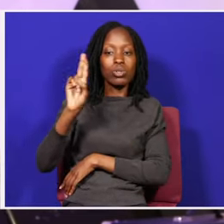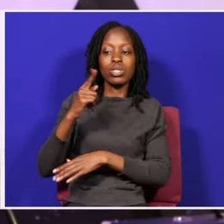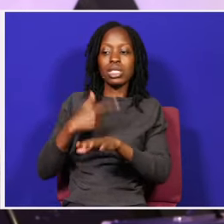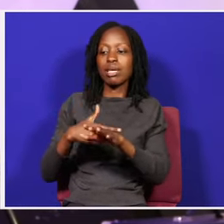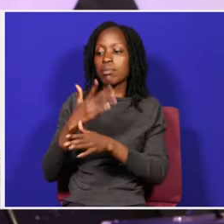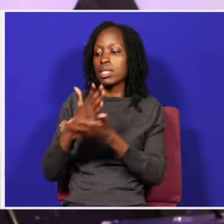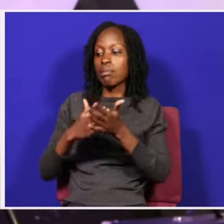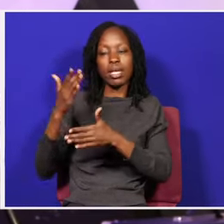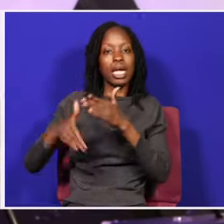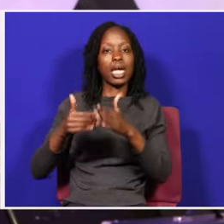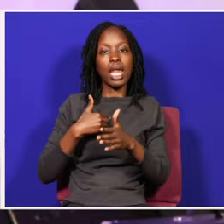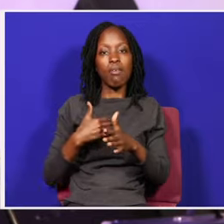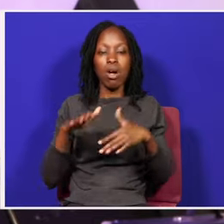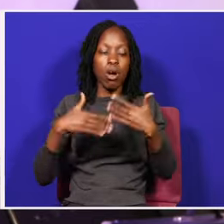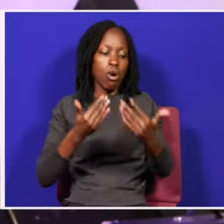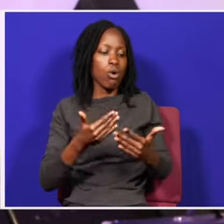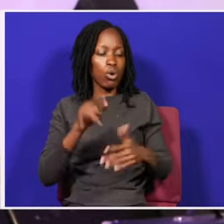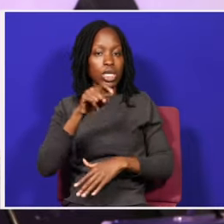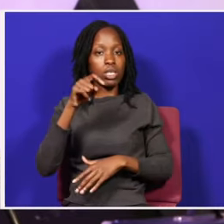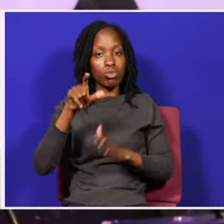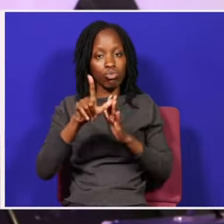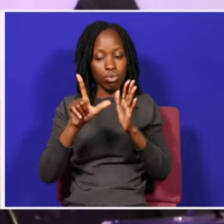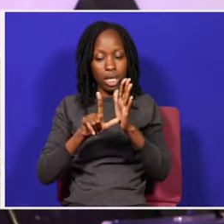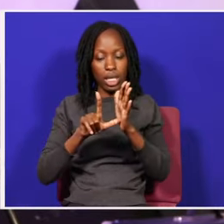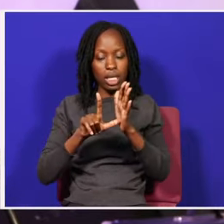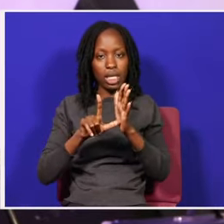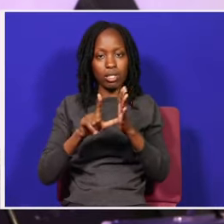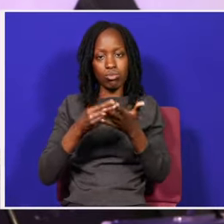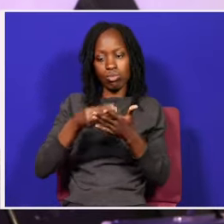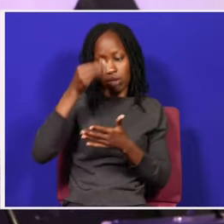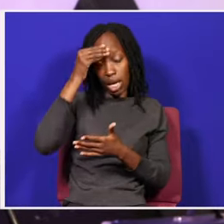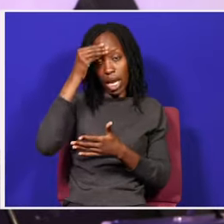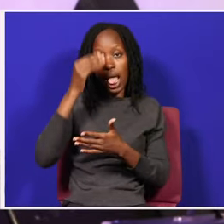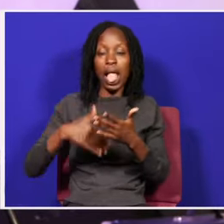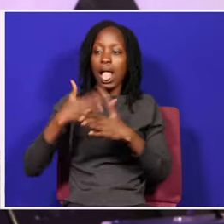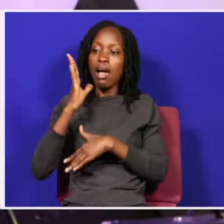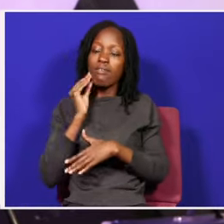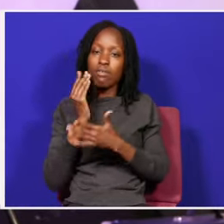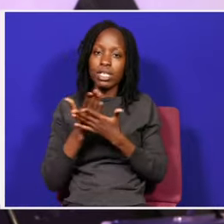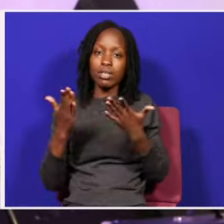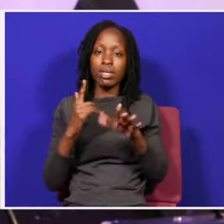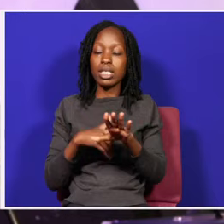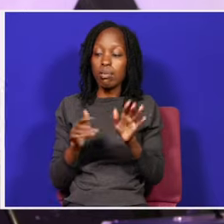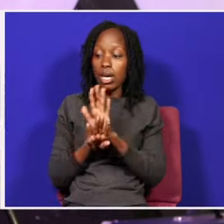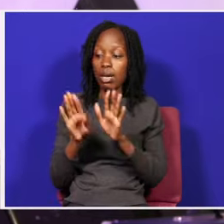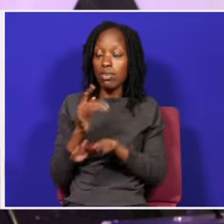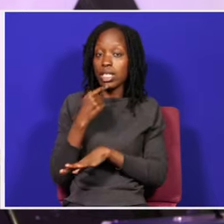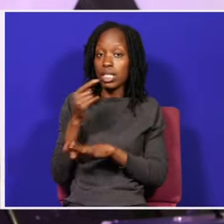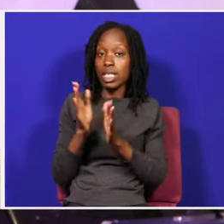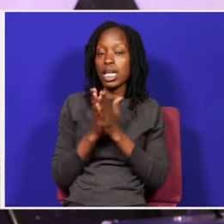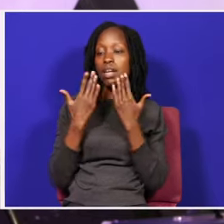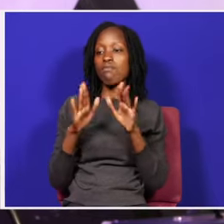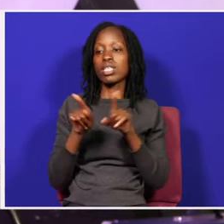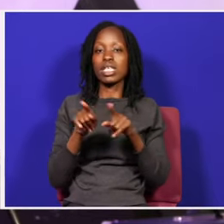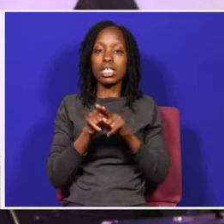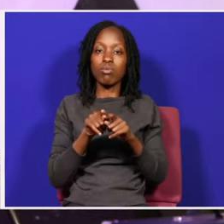end of something or there's a lesson that you and I want to learn, having experienced something. When it's all said and done. You can type